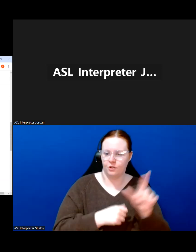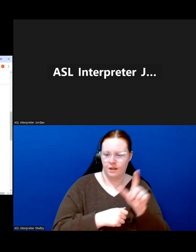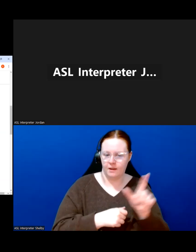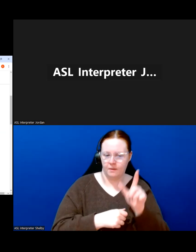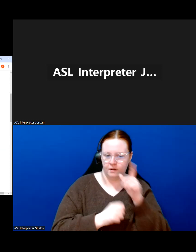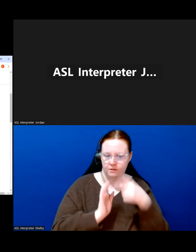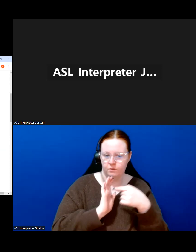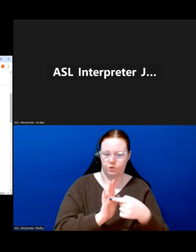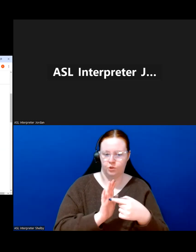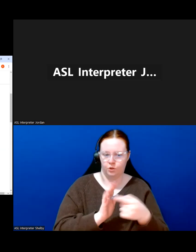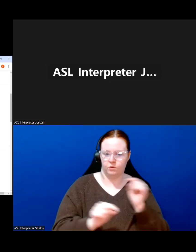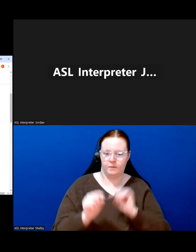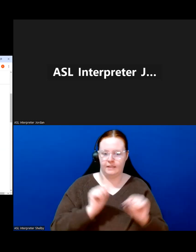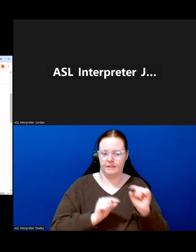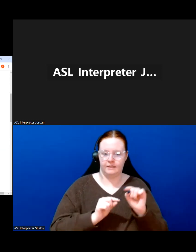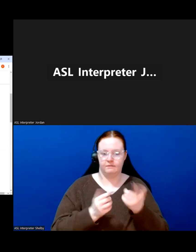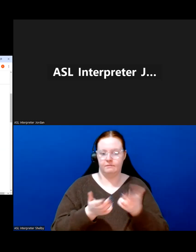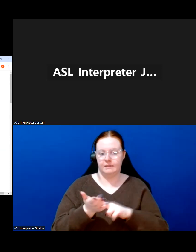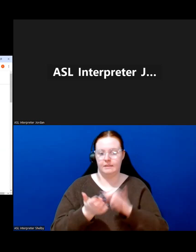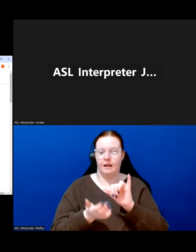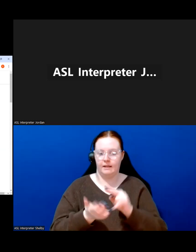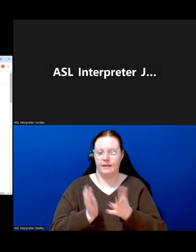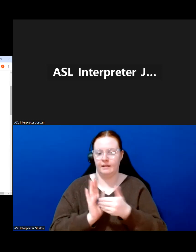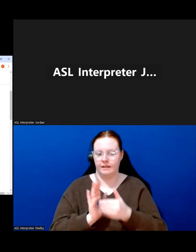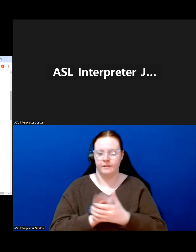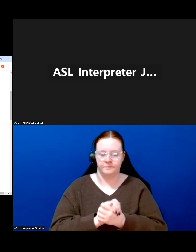to the digital library and I'm signed in, I'll just do that right now.